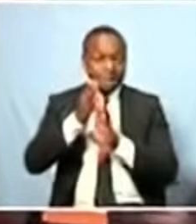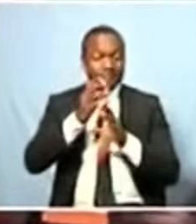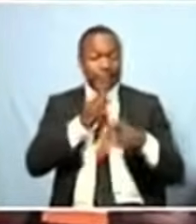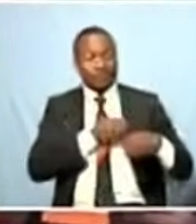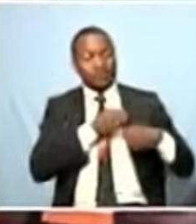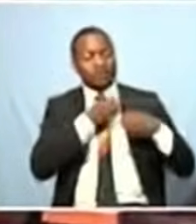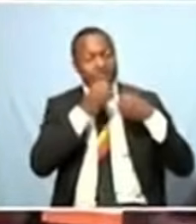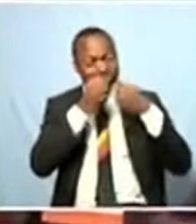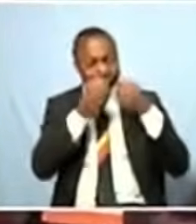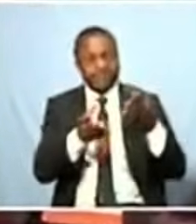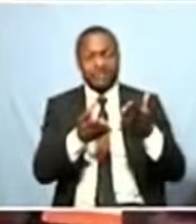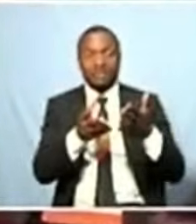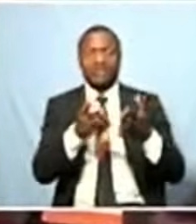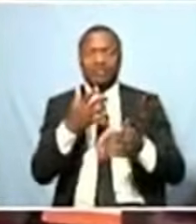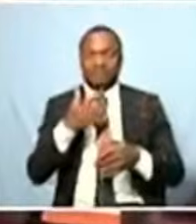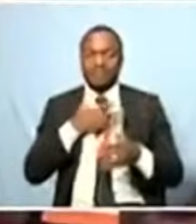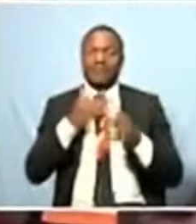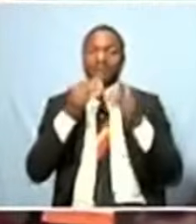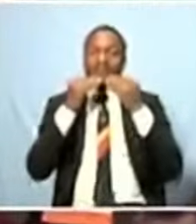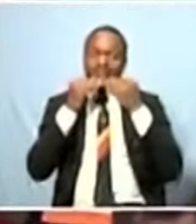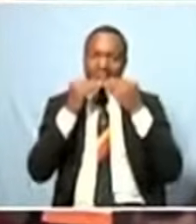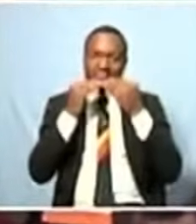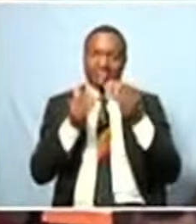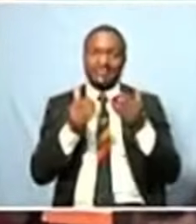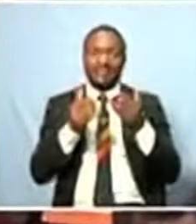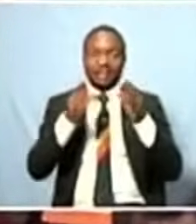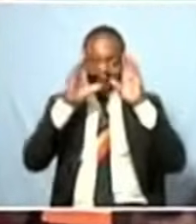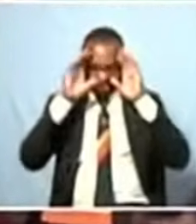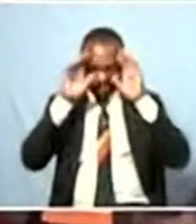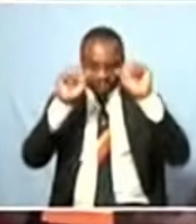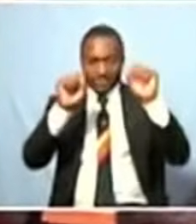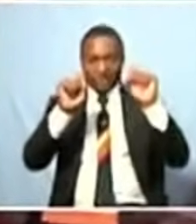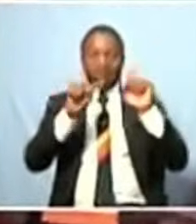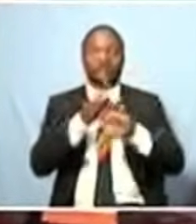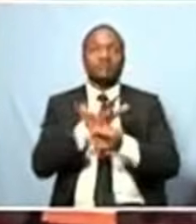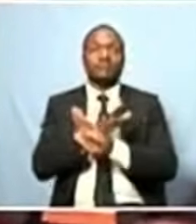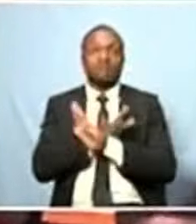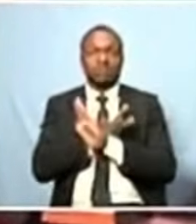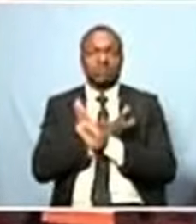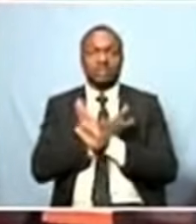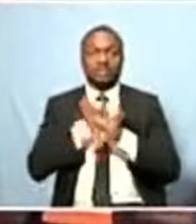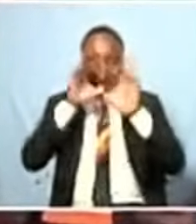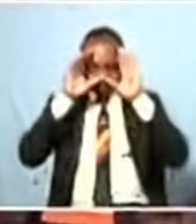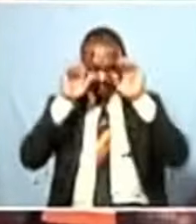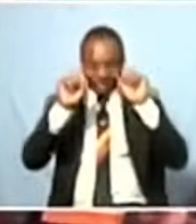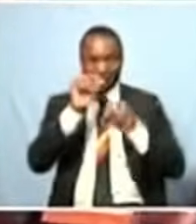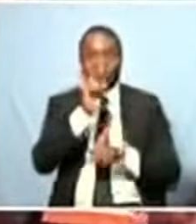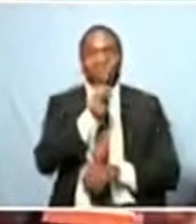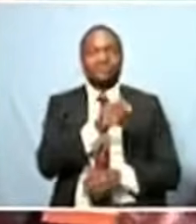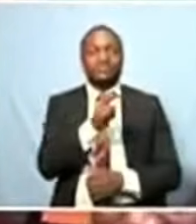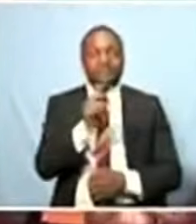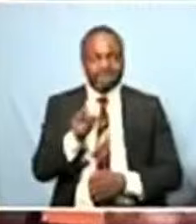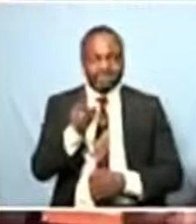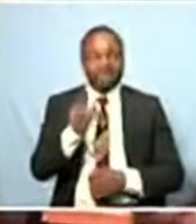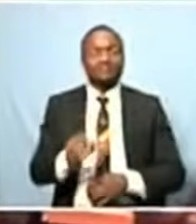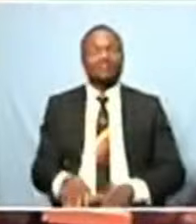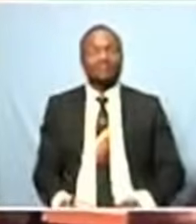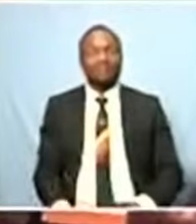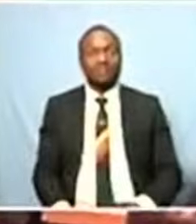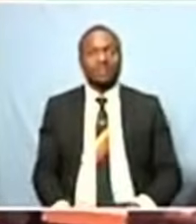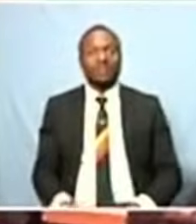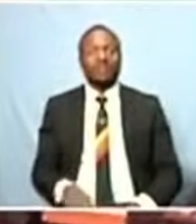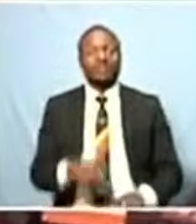my profound gratitude to the President of the Republic of Zambia, Mr. Hakainde Hichilema, for